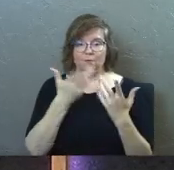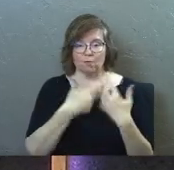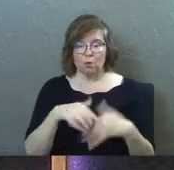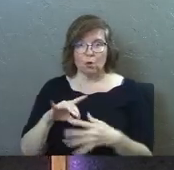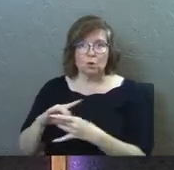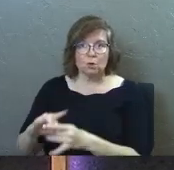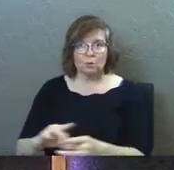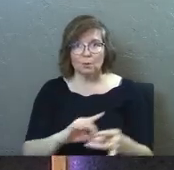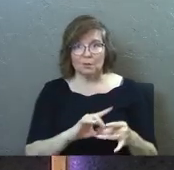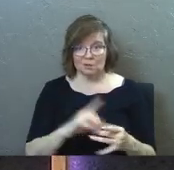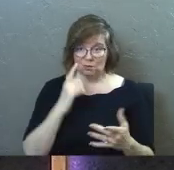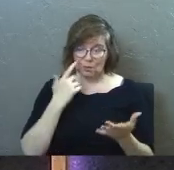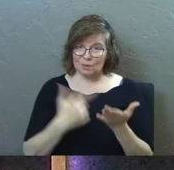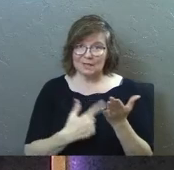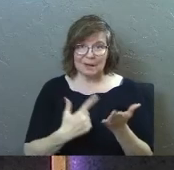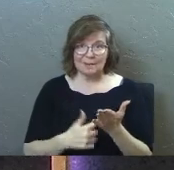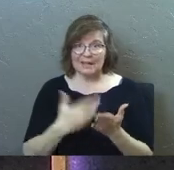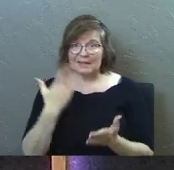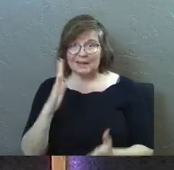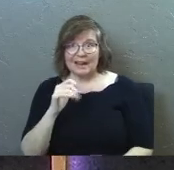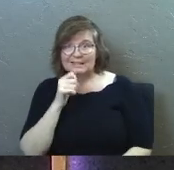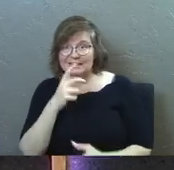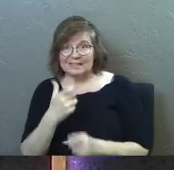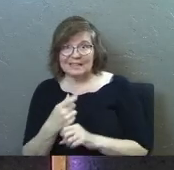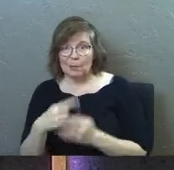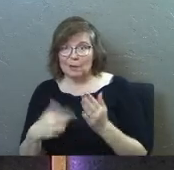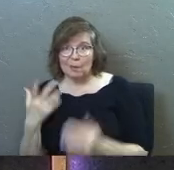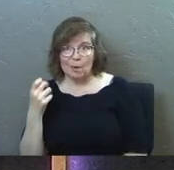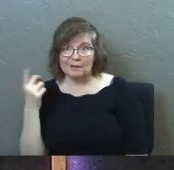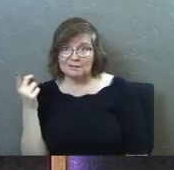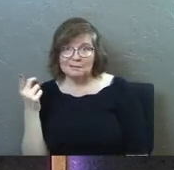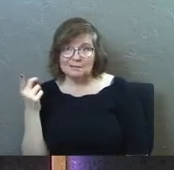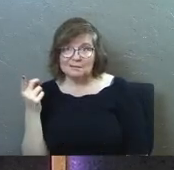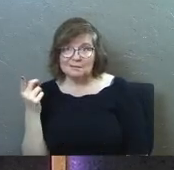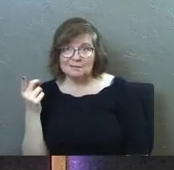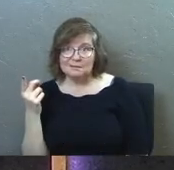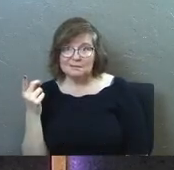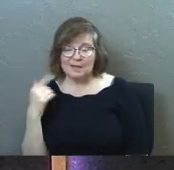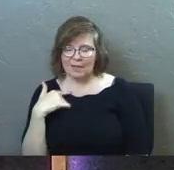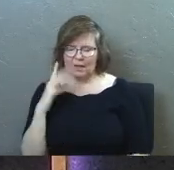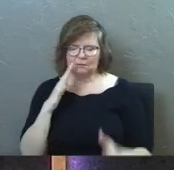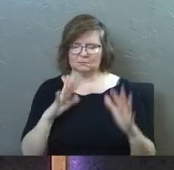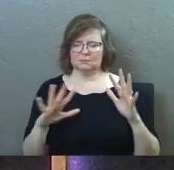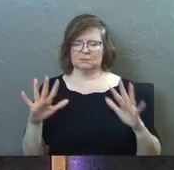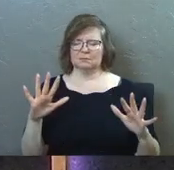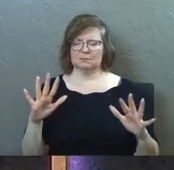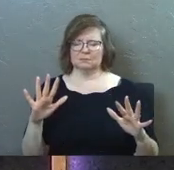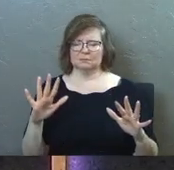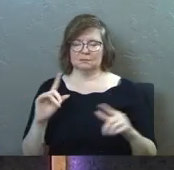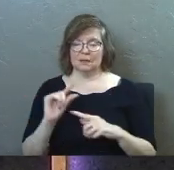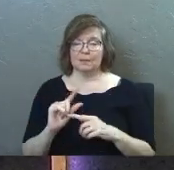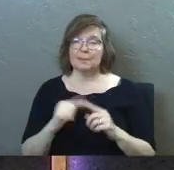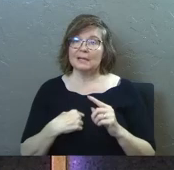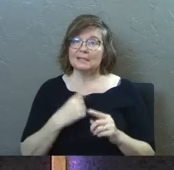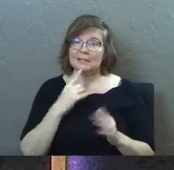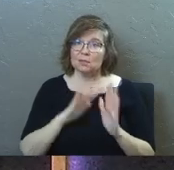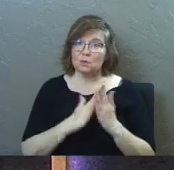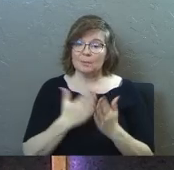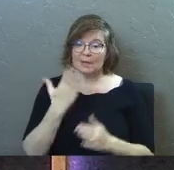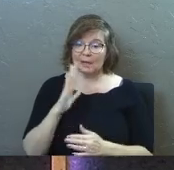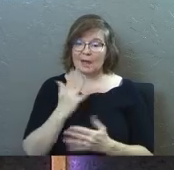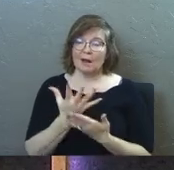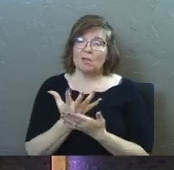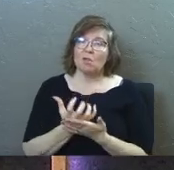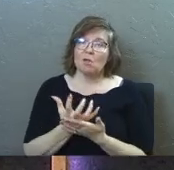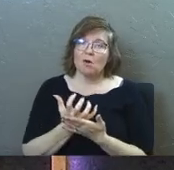unity. Did you know that sometimes God doesn't get what he wants? And that messes with our theology a bit. It says in the scripture that